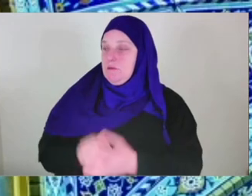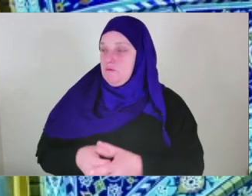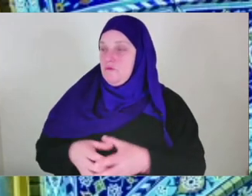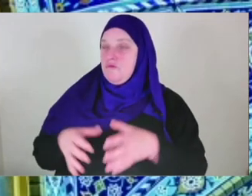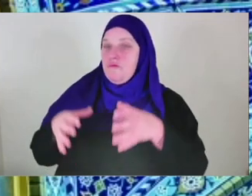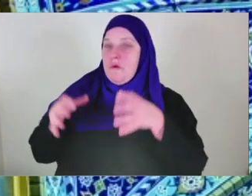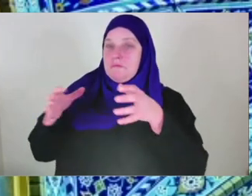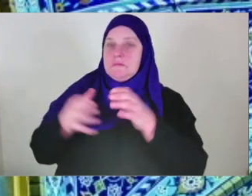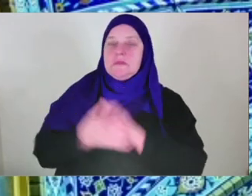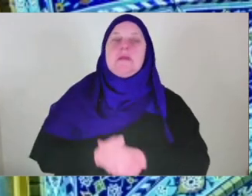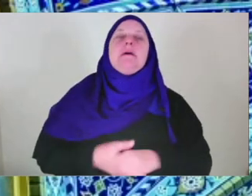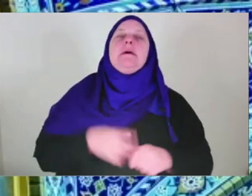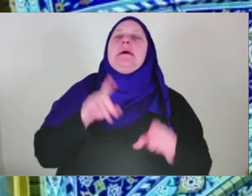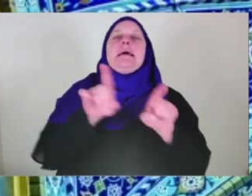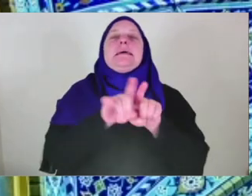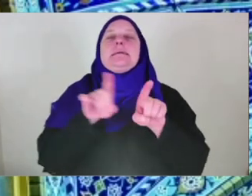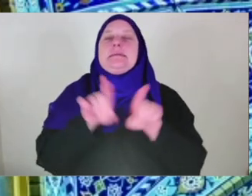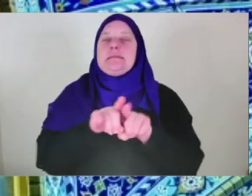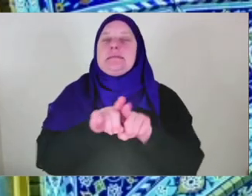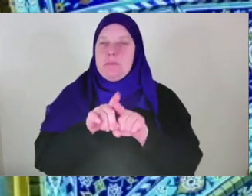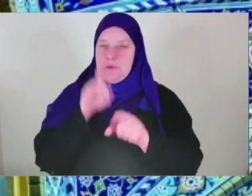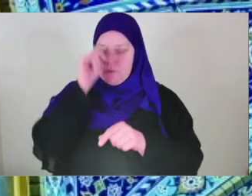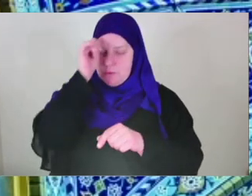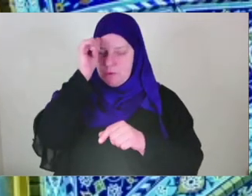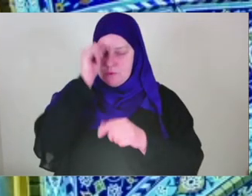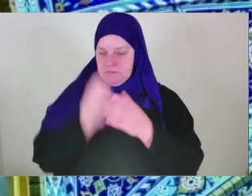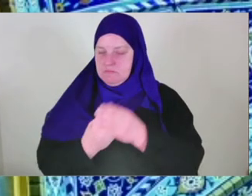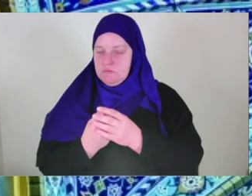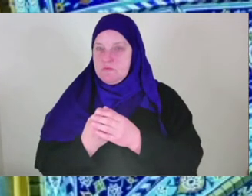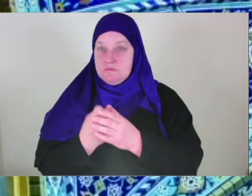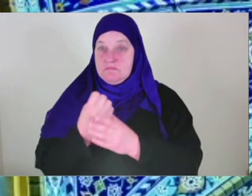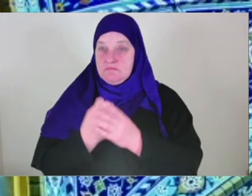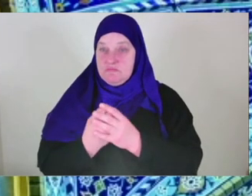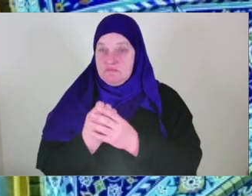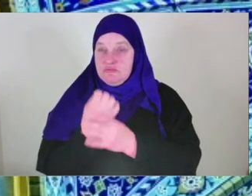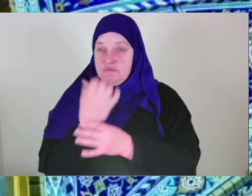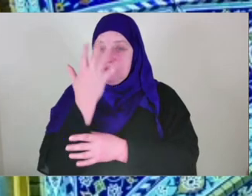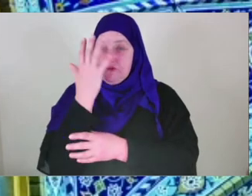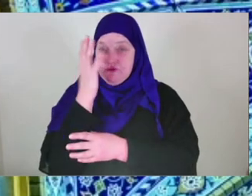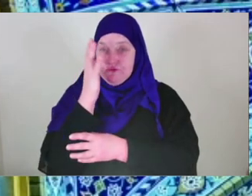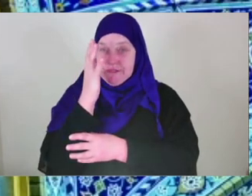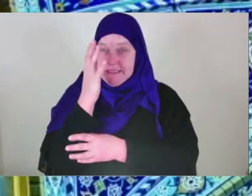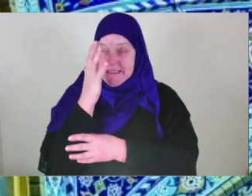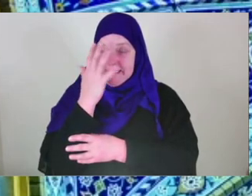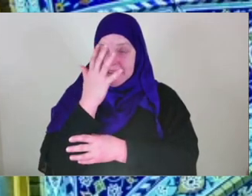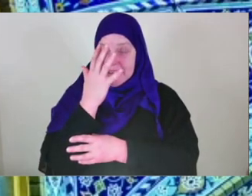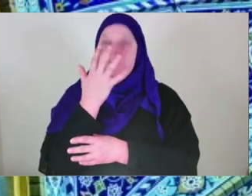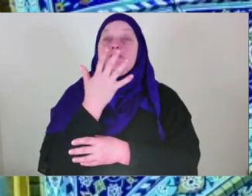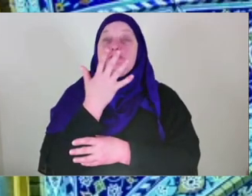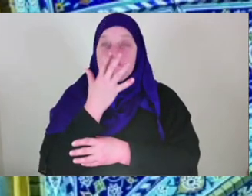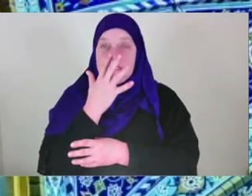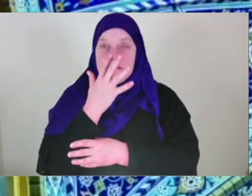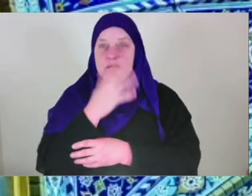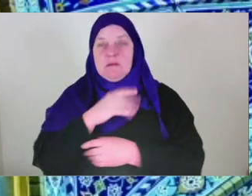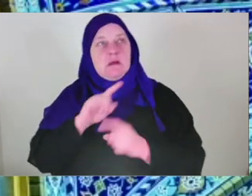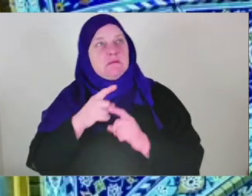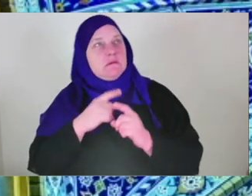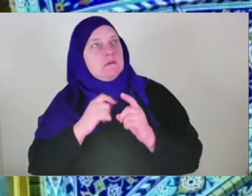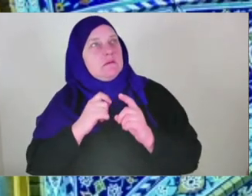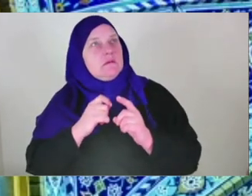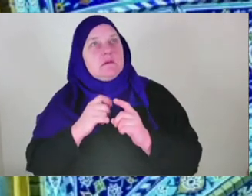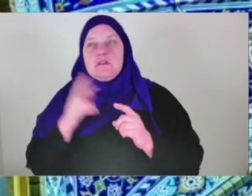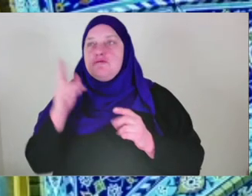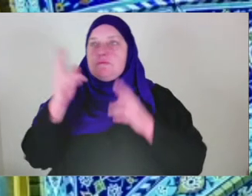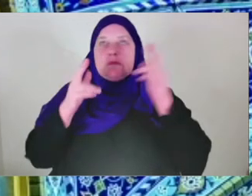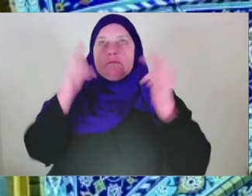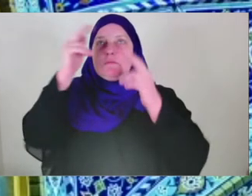tree, in your backyard, maybe your son is watching and says that, Dad, why are you cutting some of the branches? It seems that you